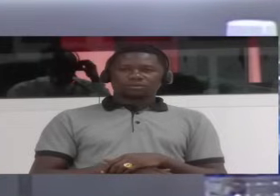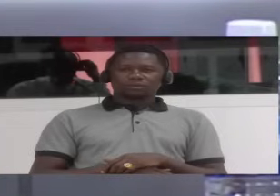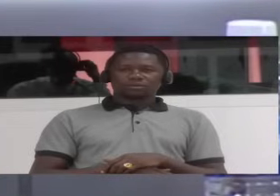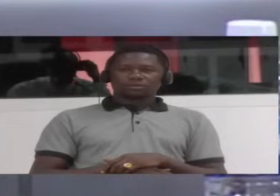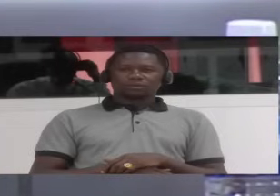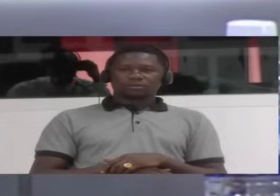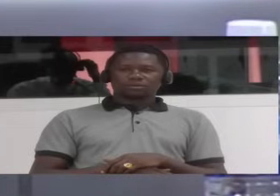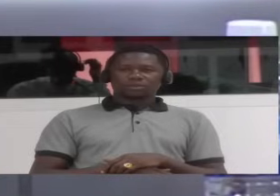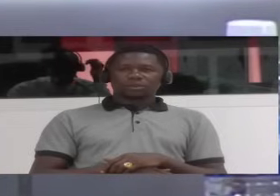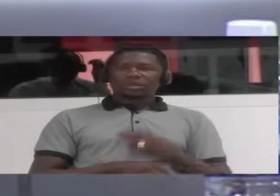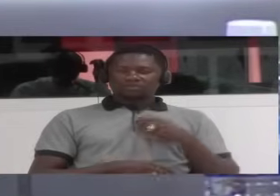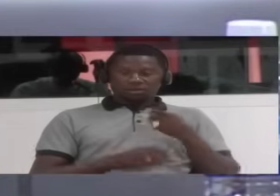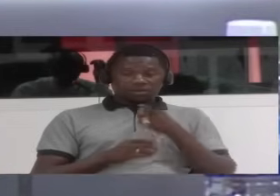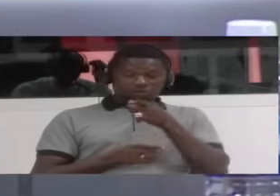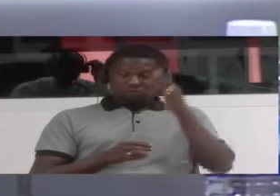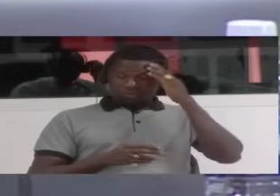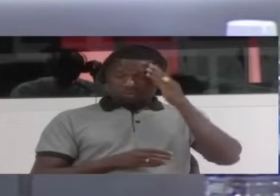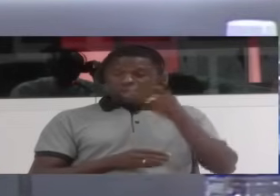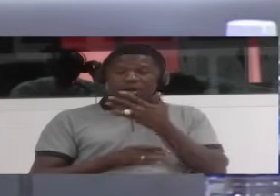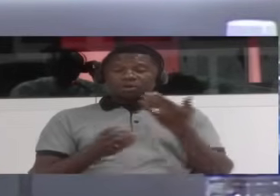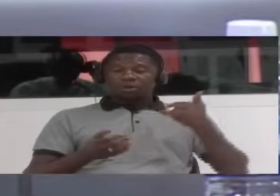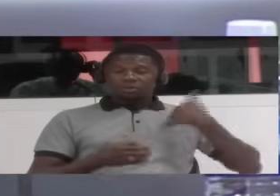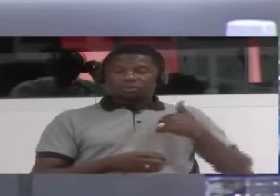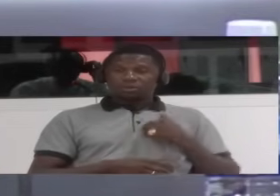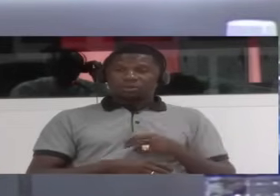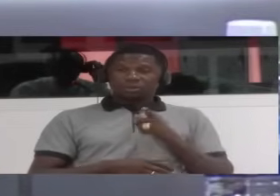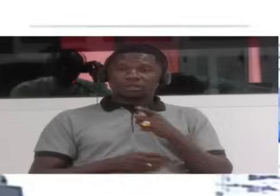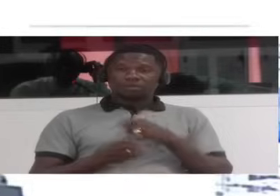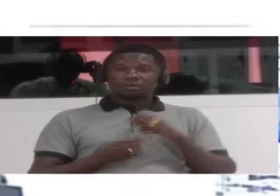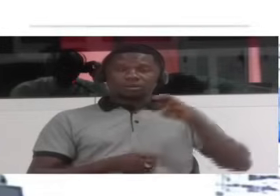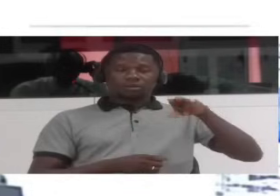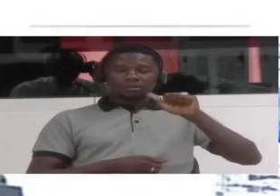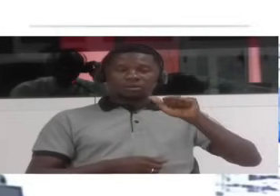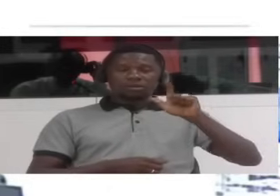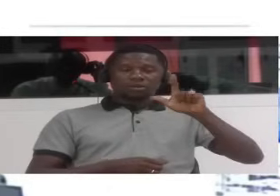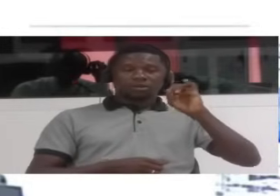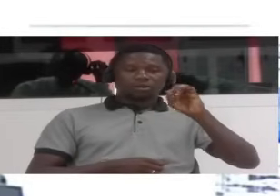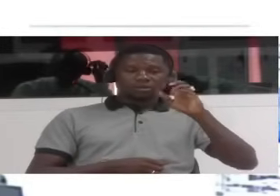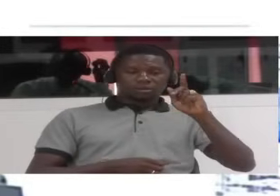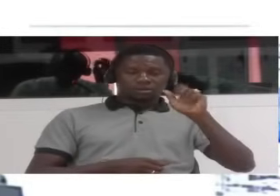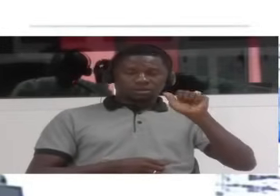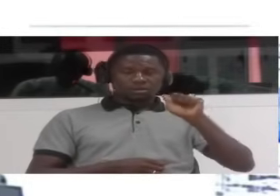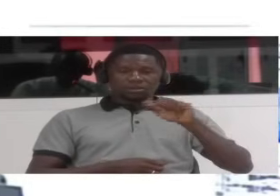As far as you know, how many people did Malik Jatta shoot at?